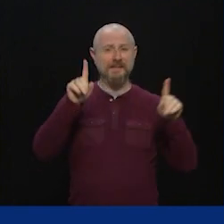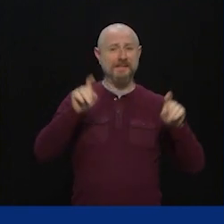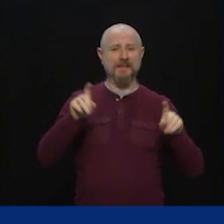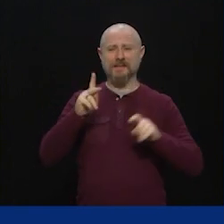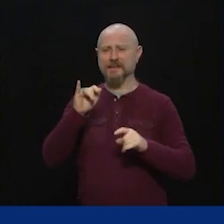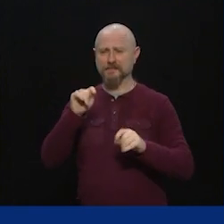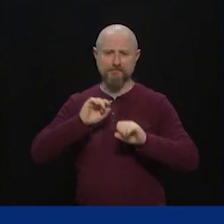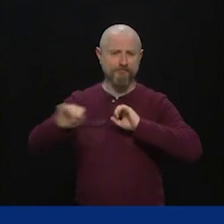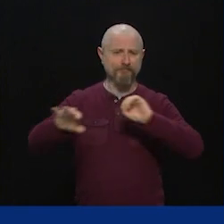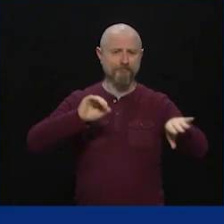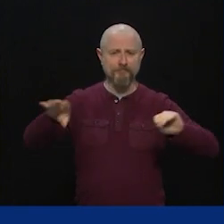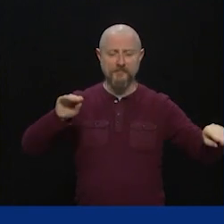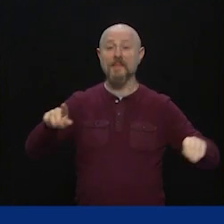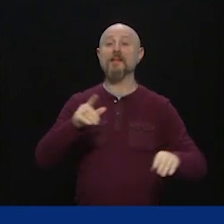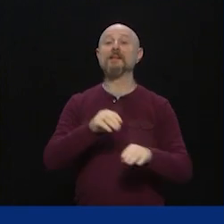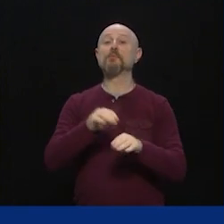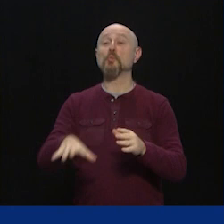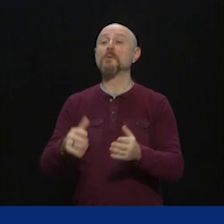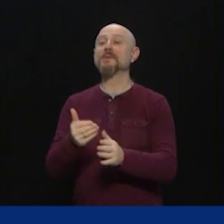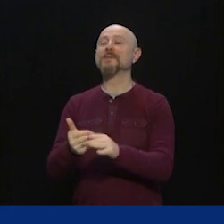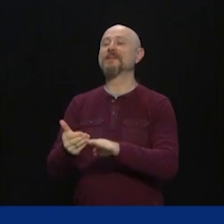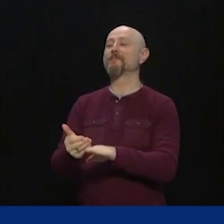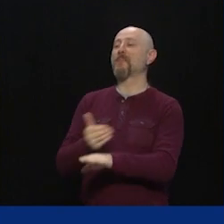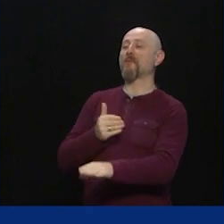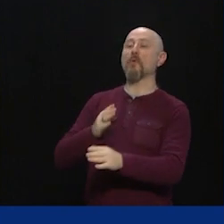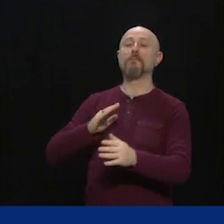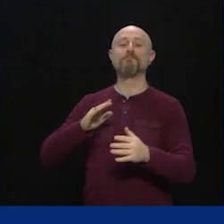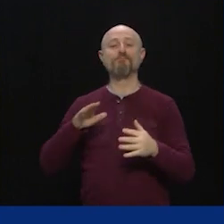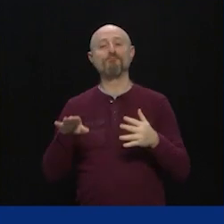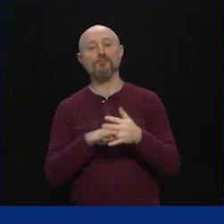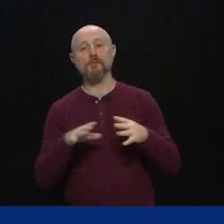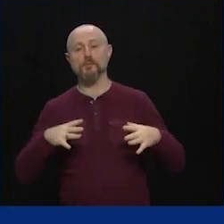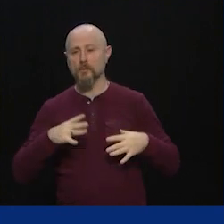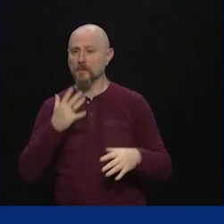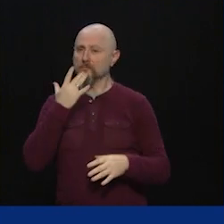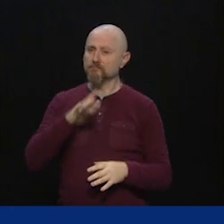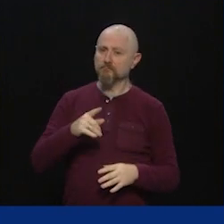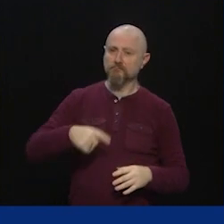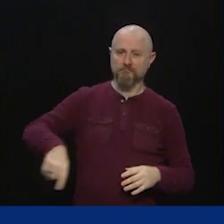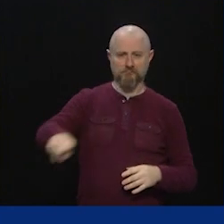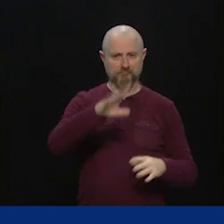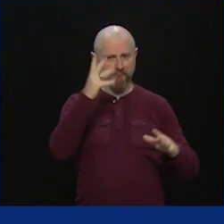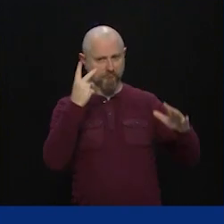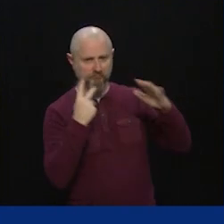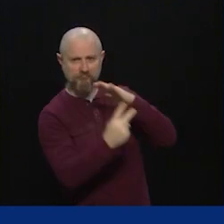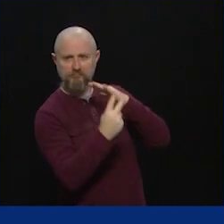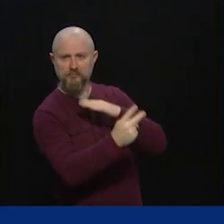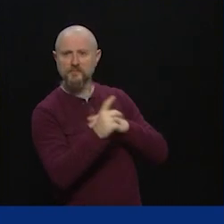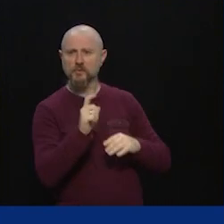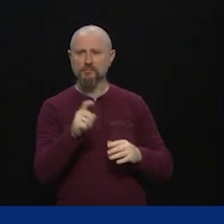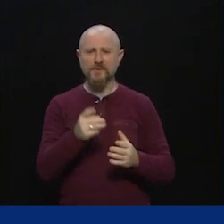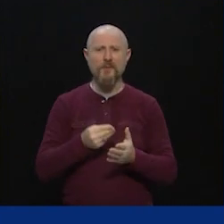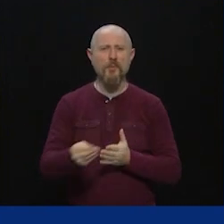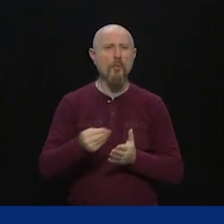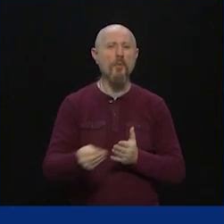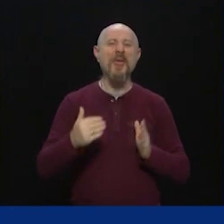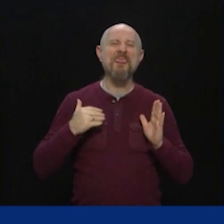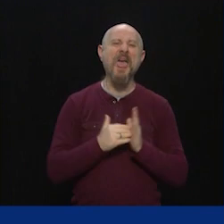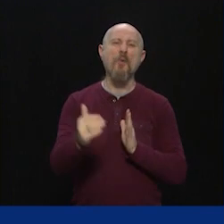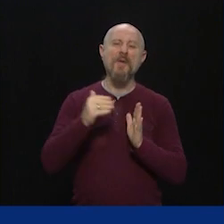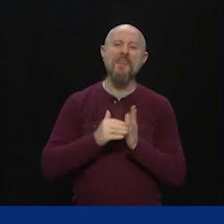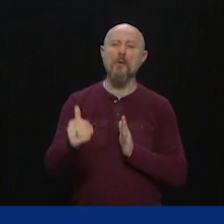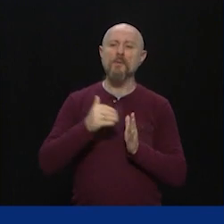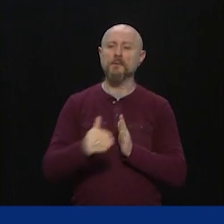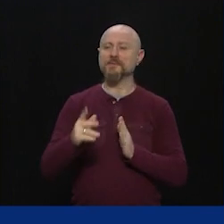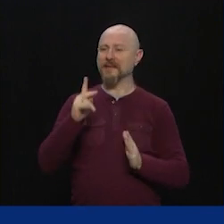was really smart, and how you had the foresight to purchase thousands and thousands of test kits before everybody else was,